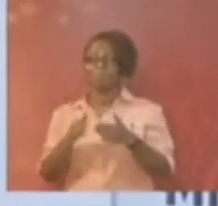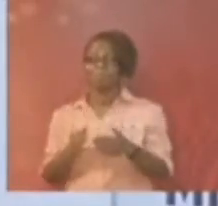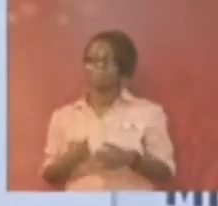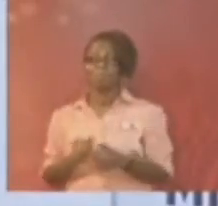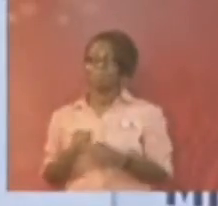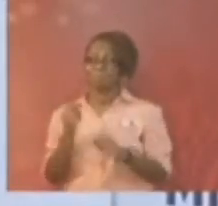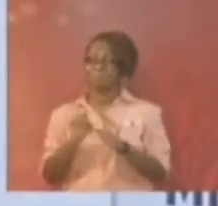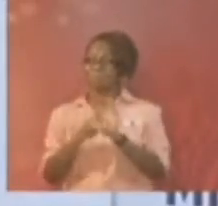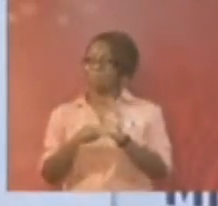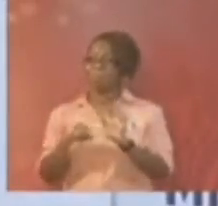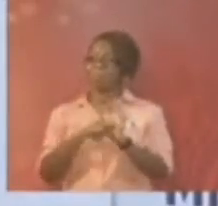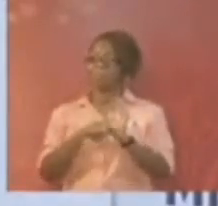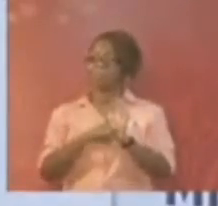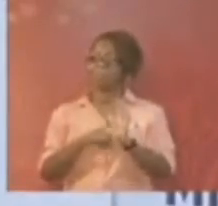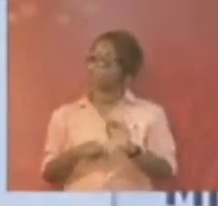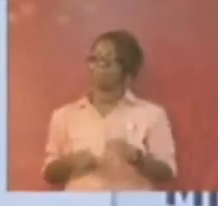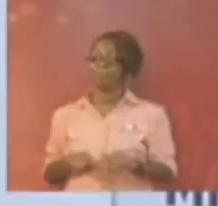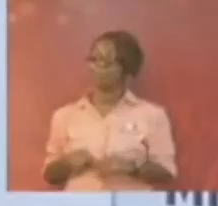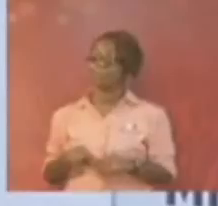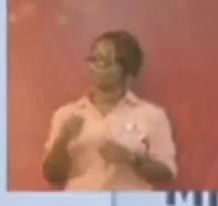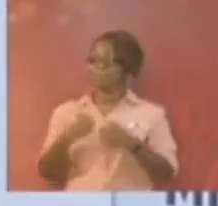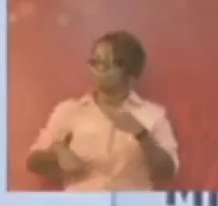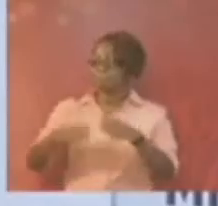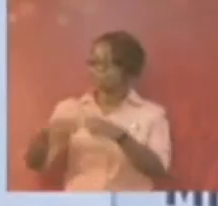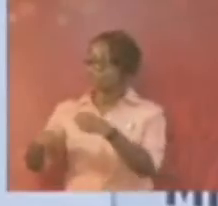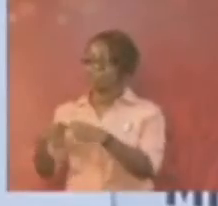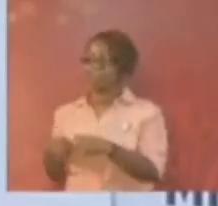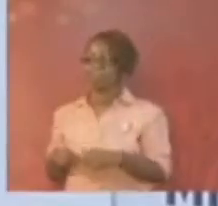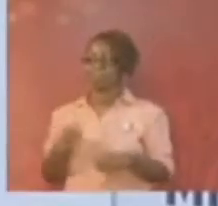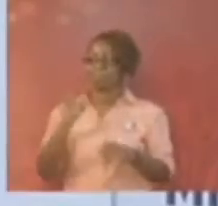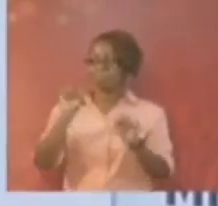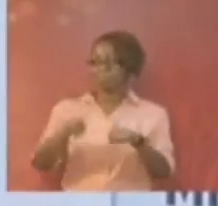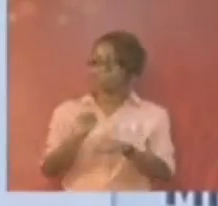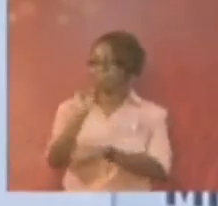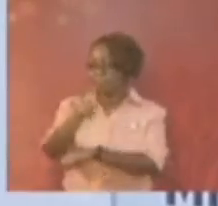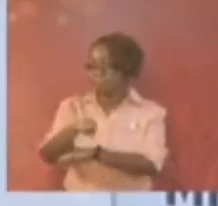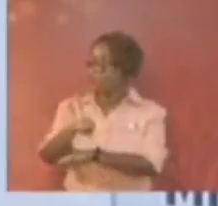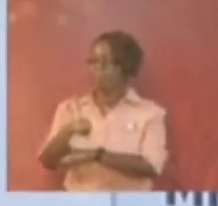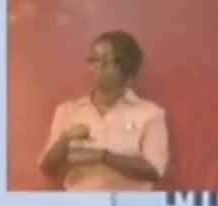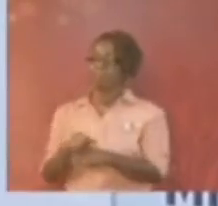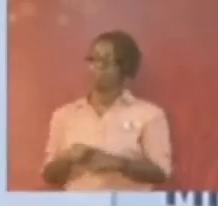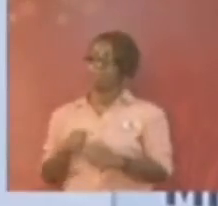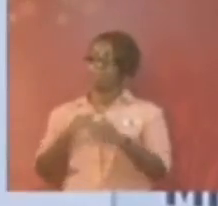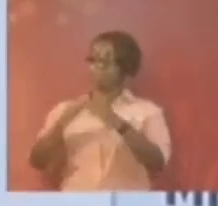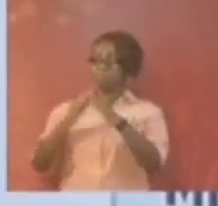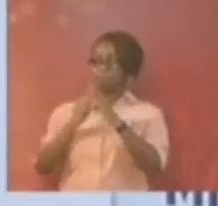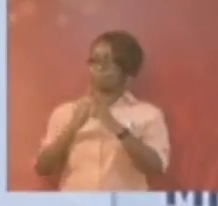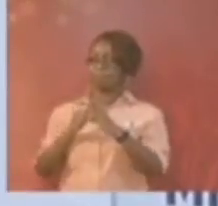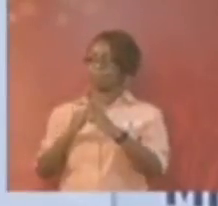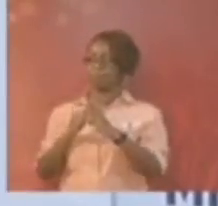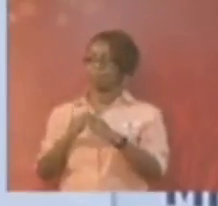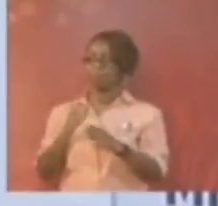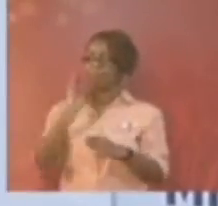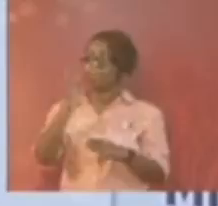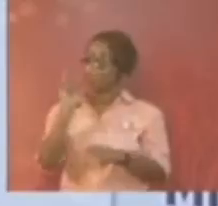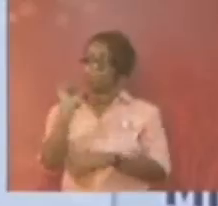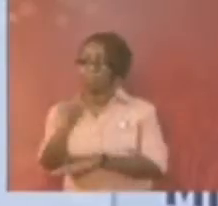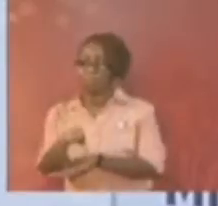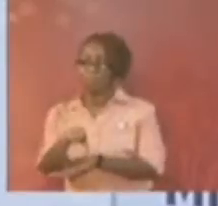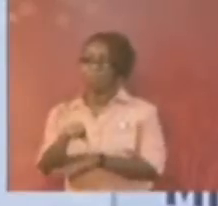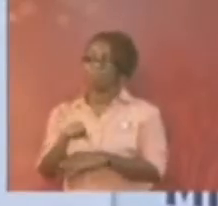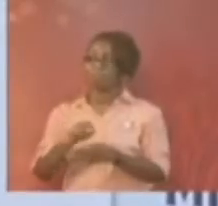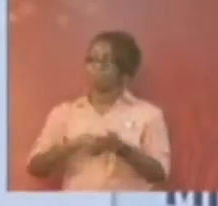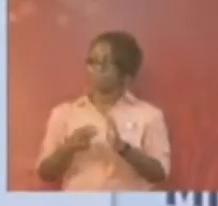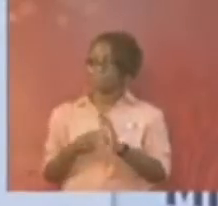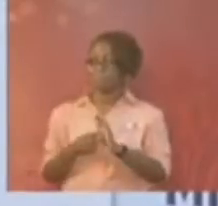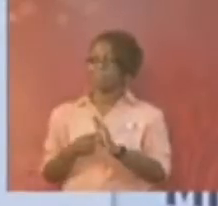to be overcome instead of obstacles that will overwhelm us, we could start to think